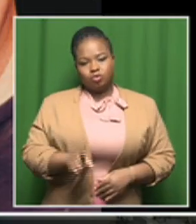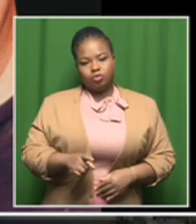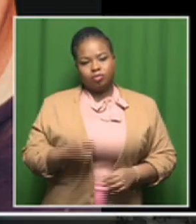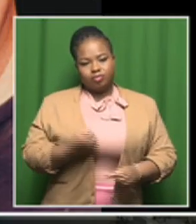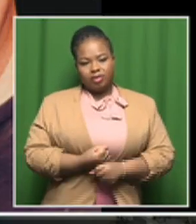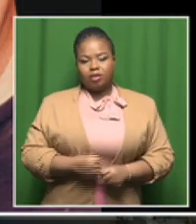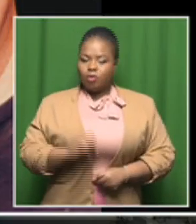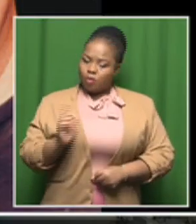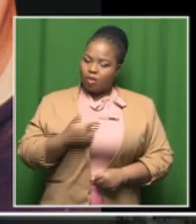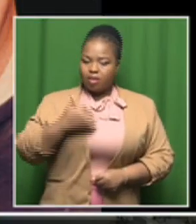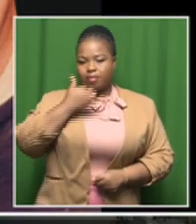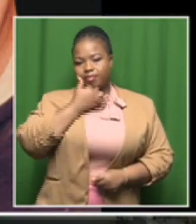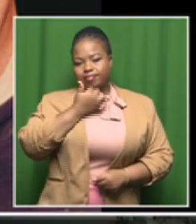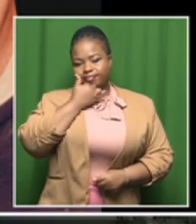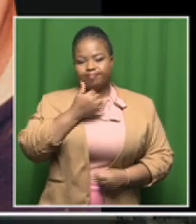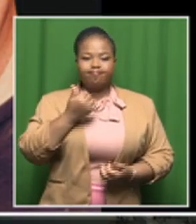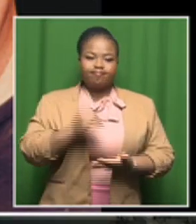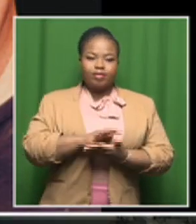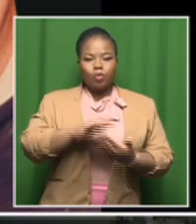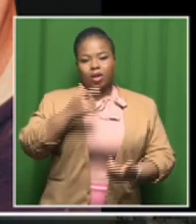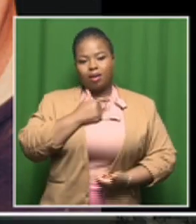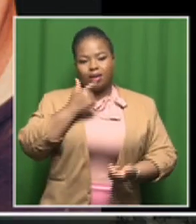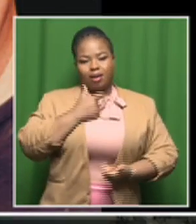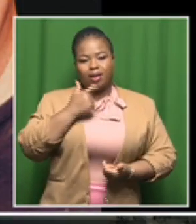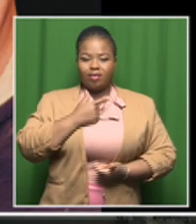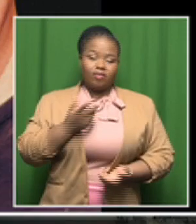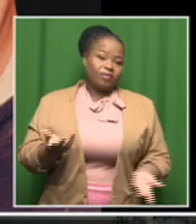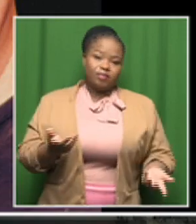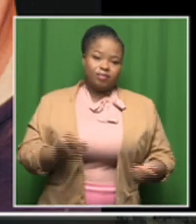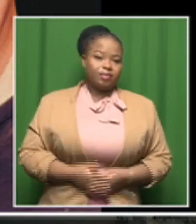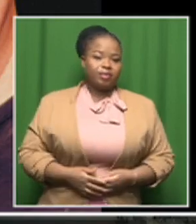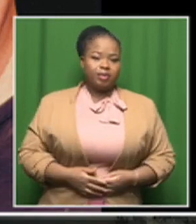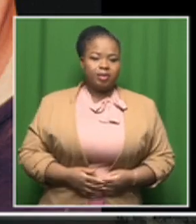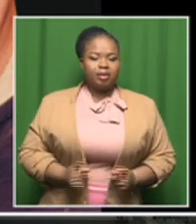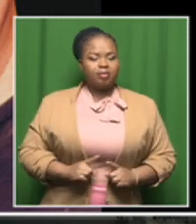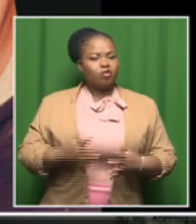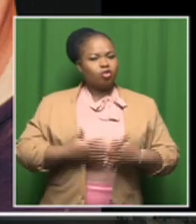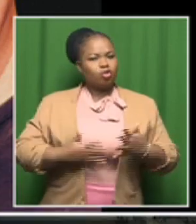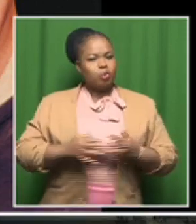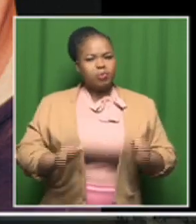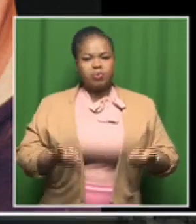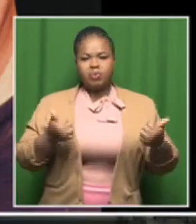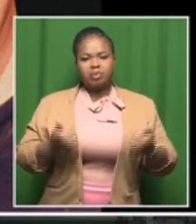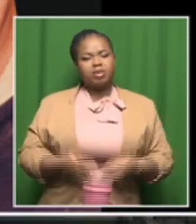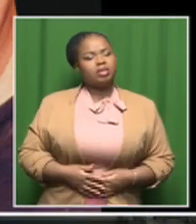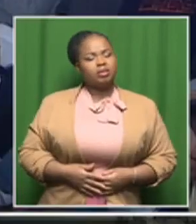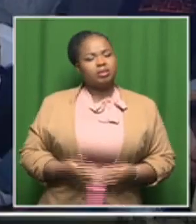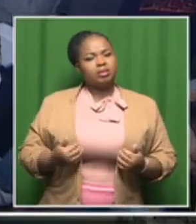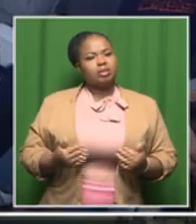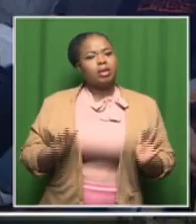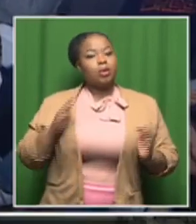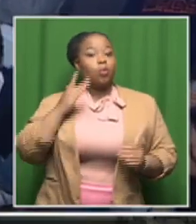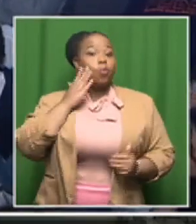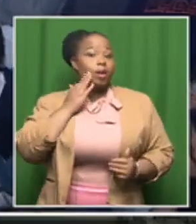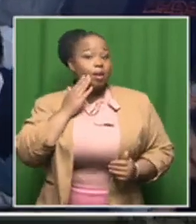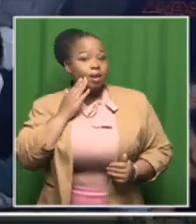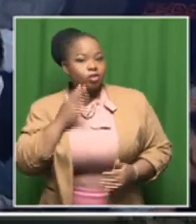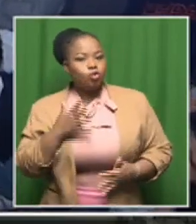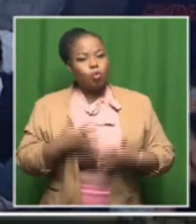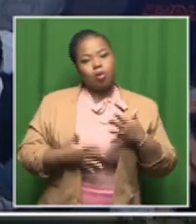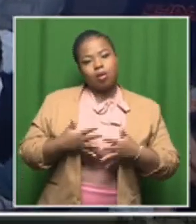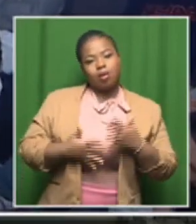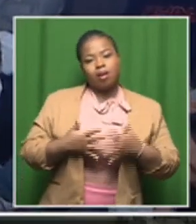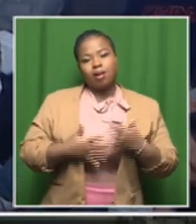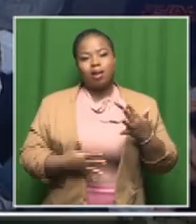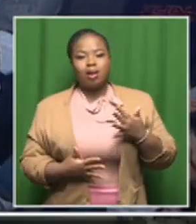all of us laugh until we couldn't take it anymore. And I mean, when did that start? When did this satirist and